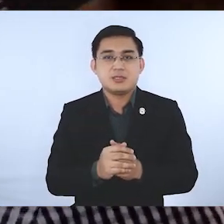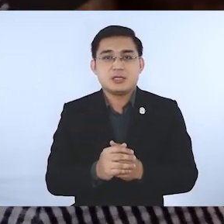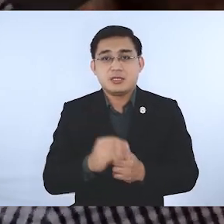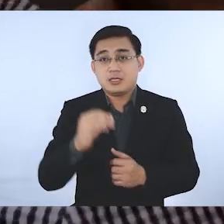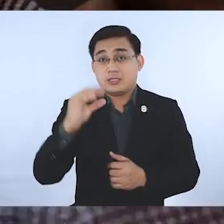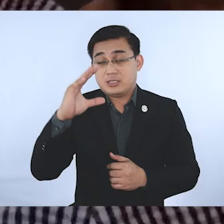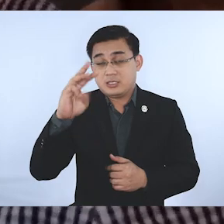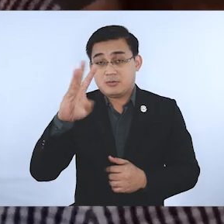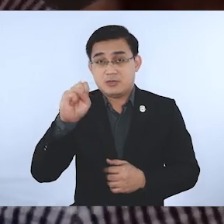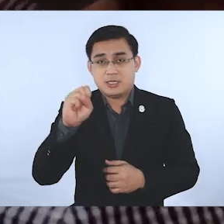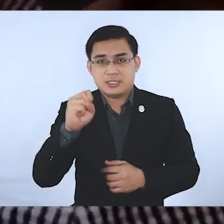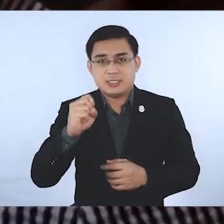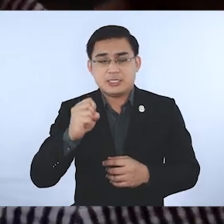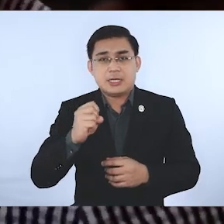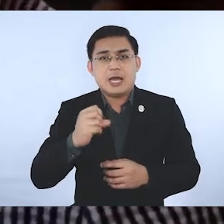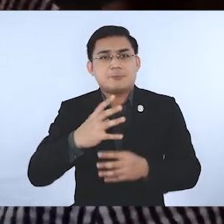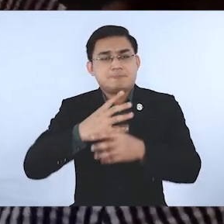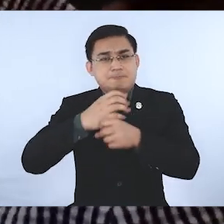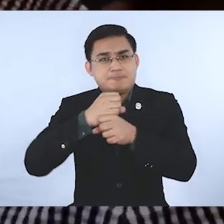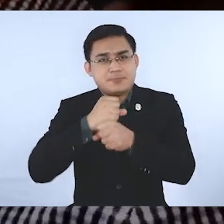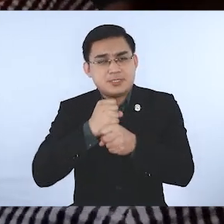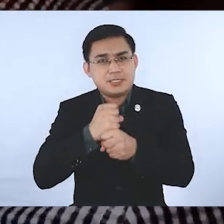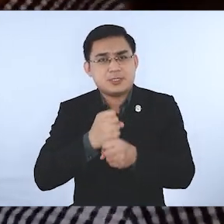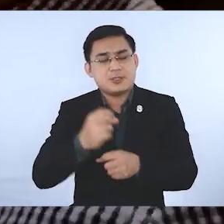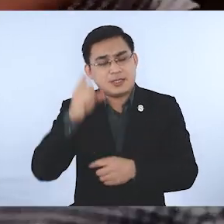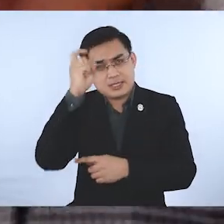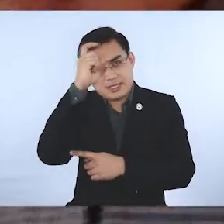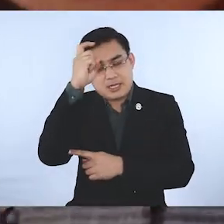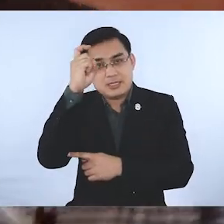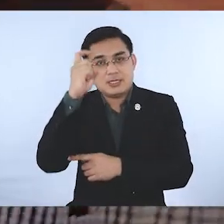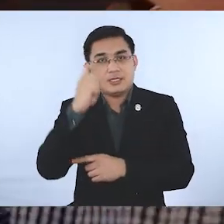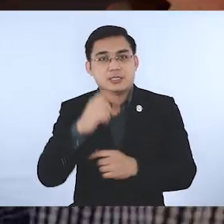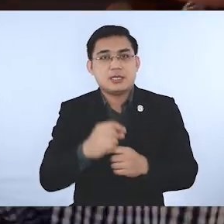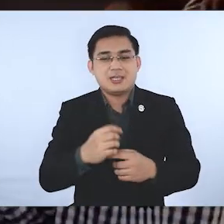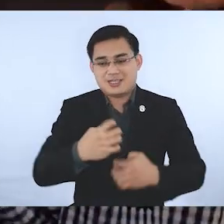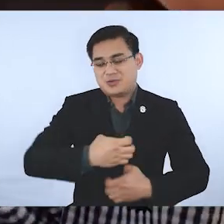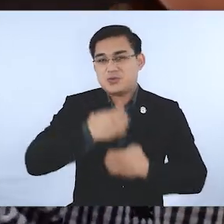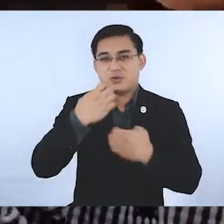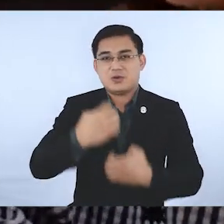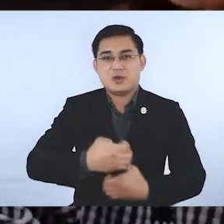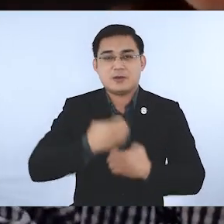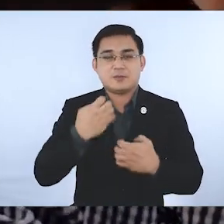The CWS embrace the knowledge given to them with joy and full of curiosity.